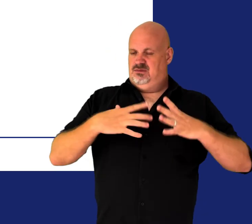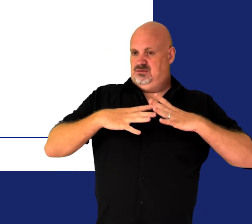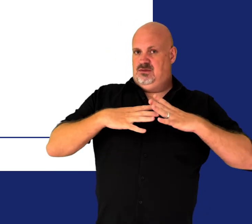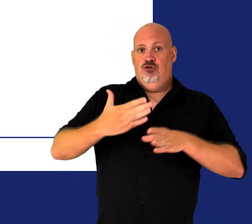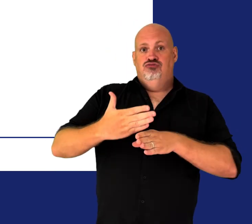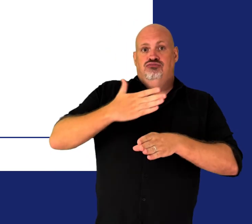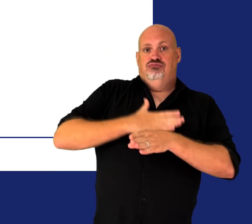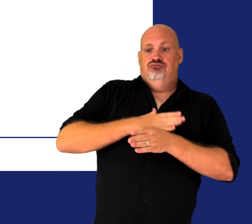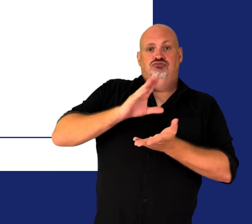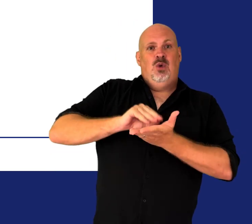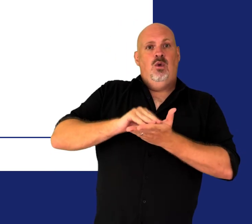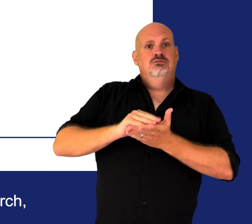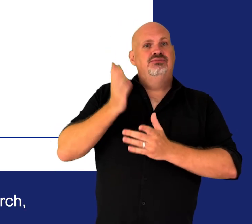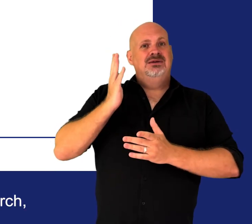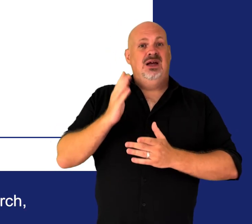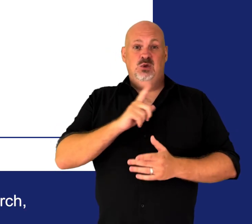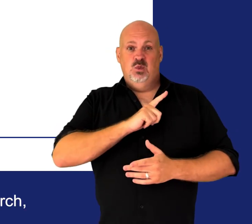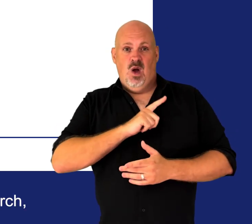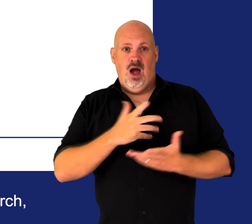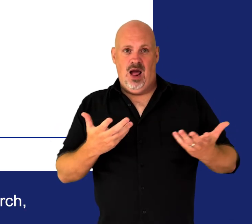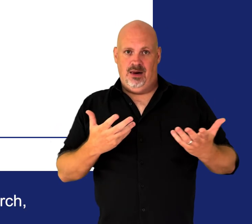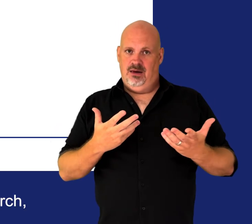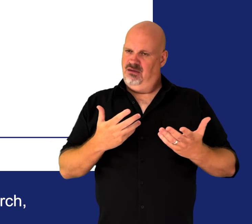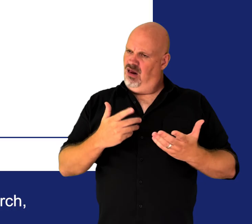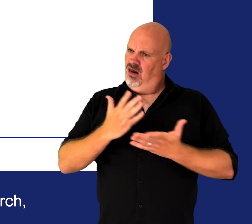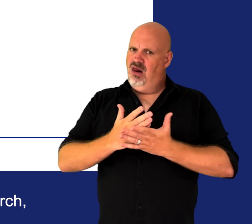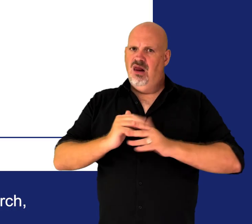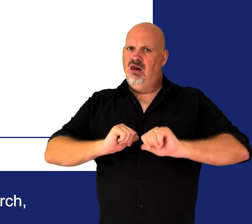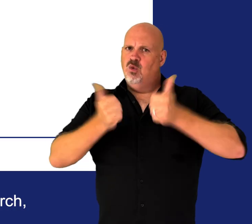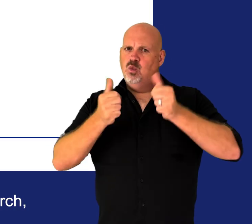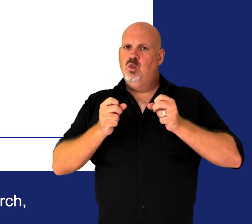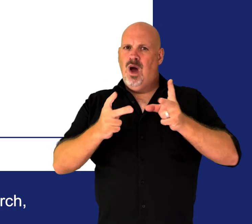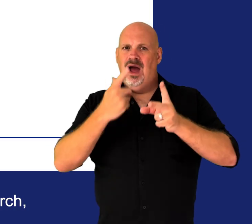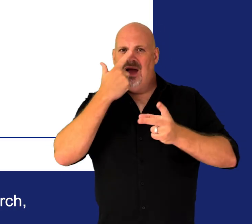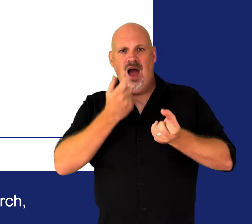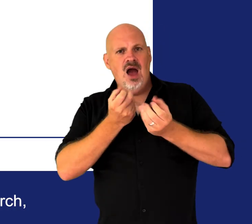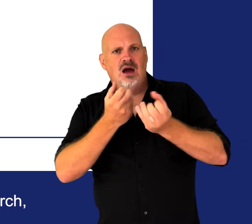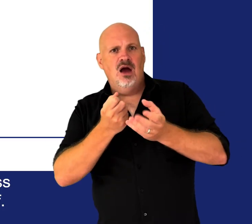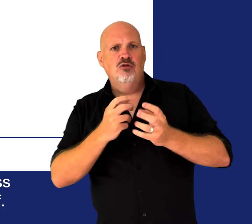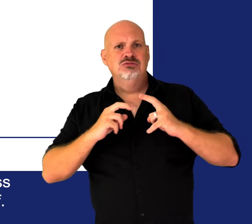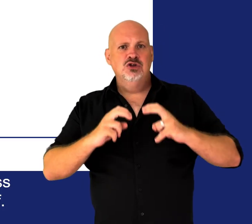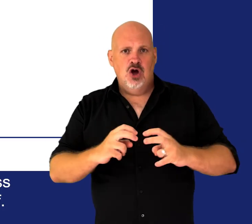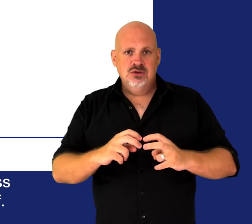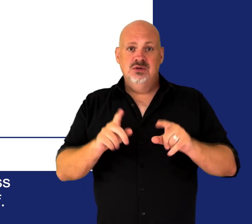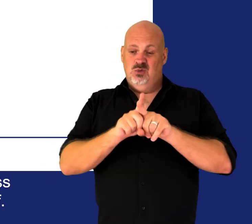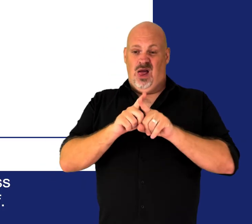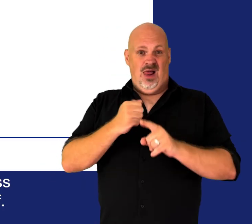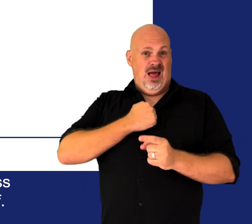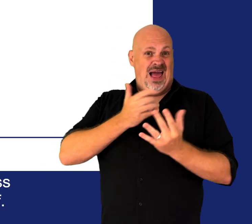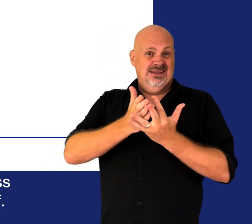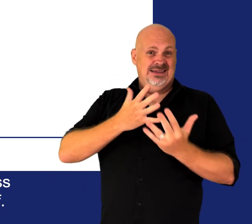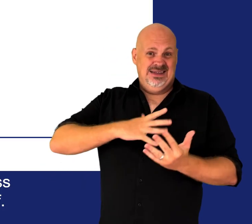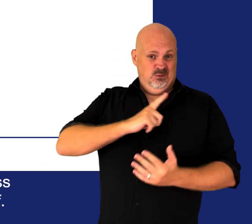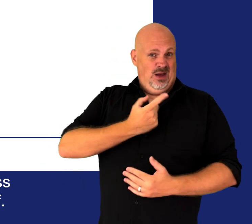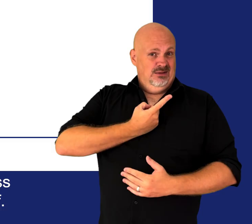as a pre-recorded presentation, partly because we find this a really effective way of communicating research, but also because it meets